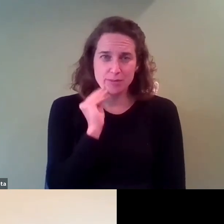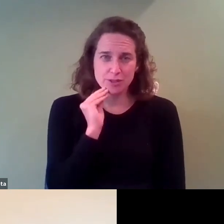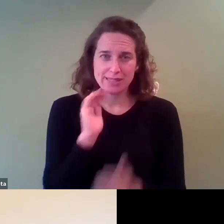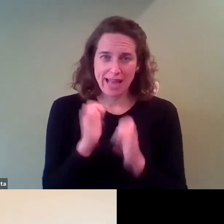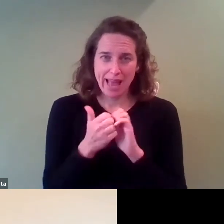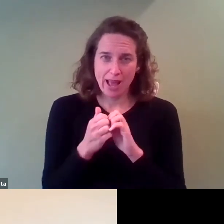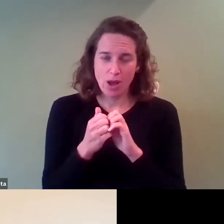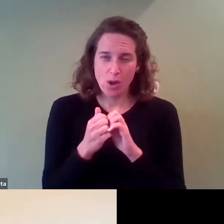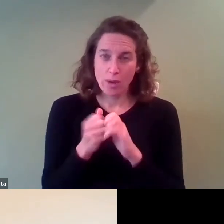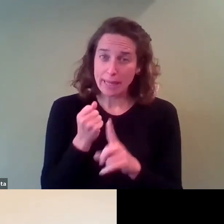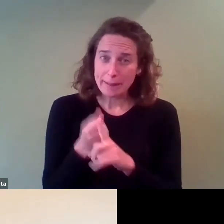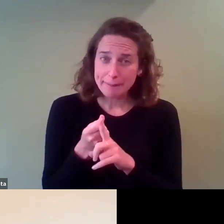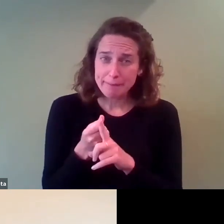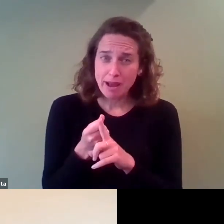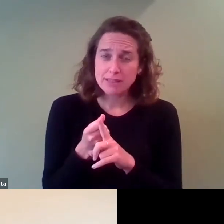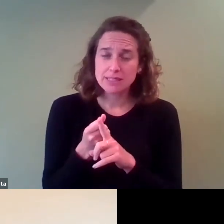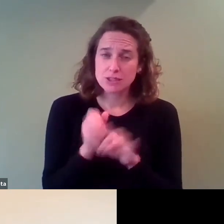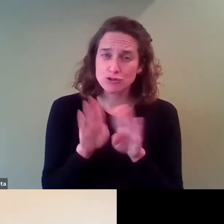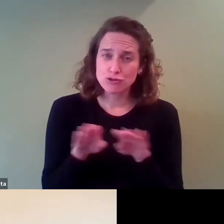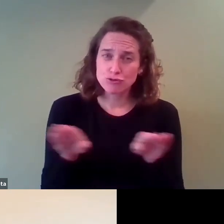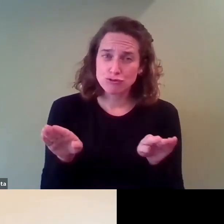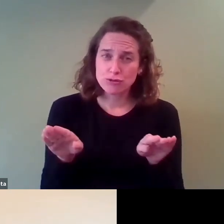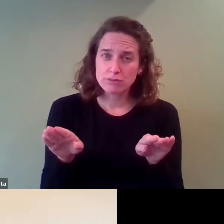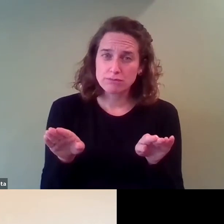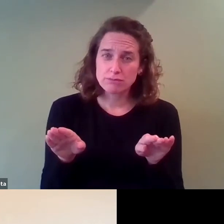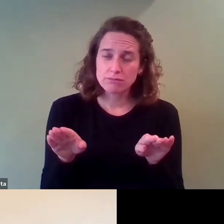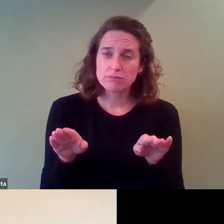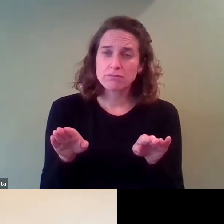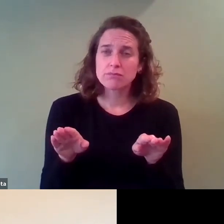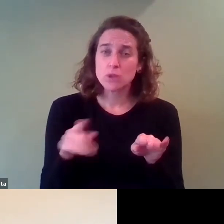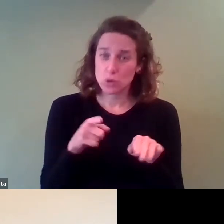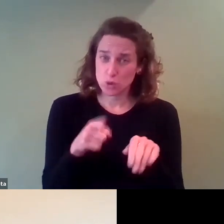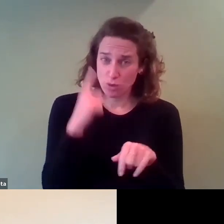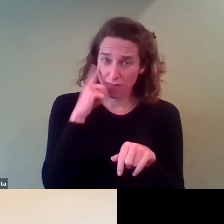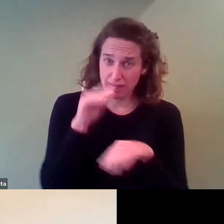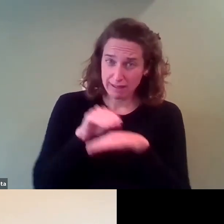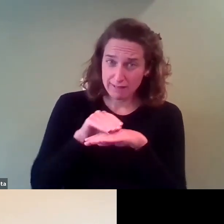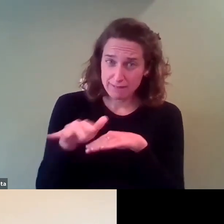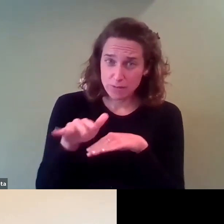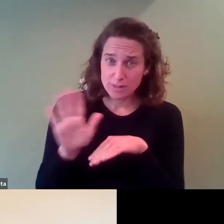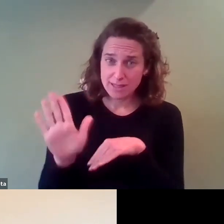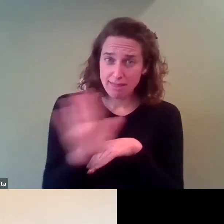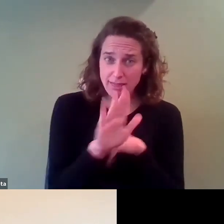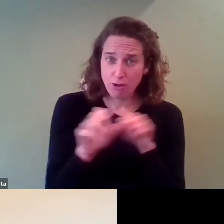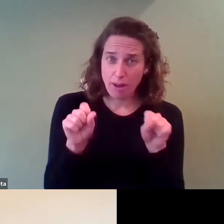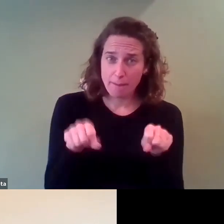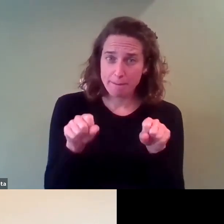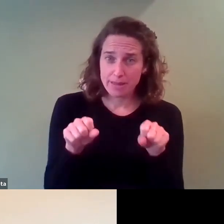children's, and maybe we don't see it yet, but maybe it's coming. Do you think it's impacted their ability to